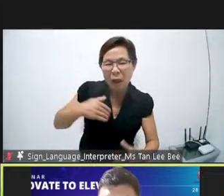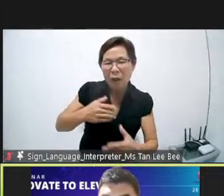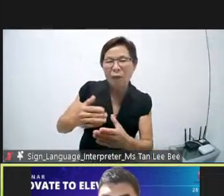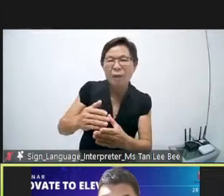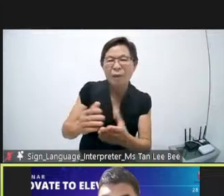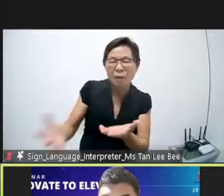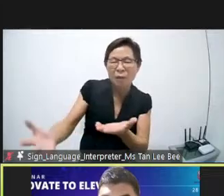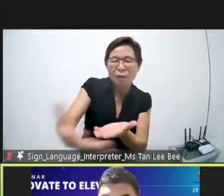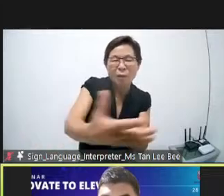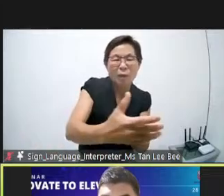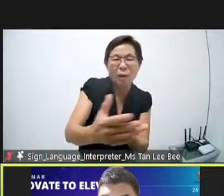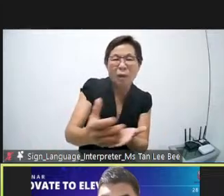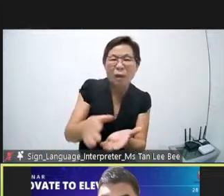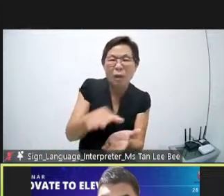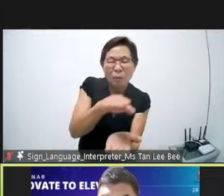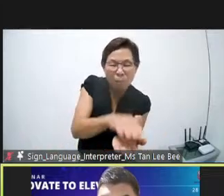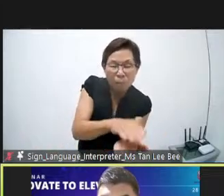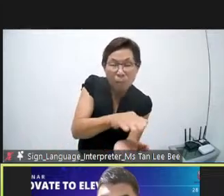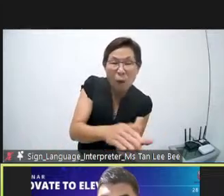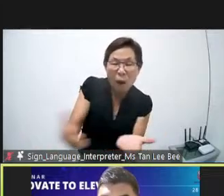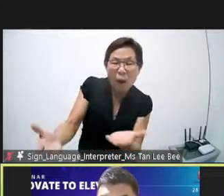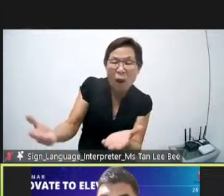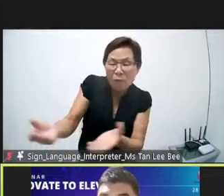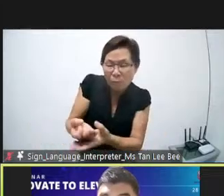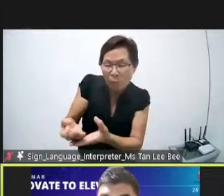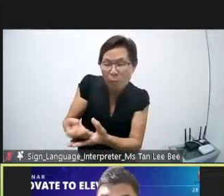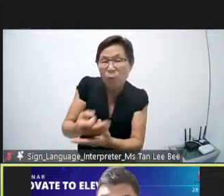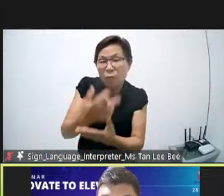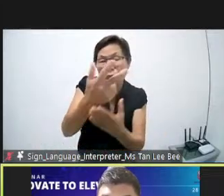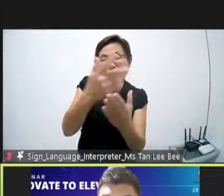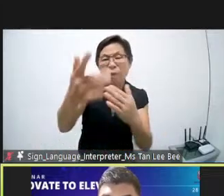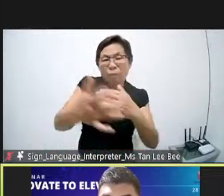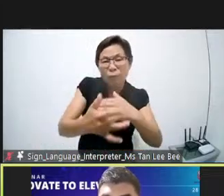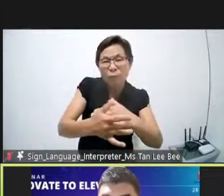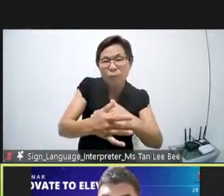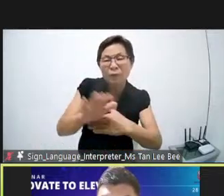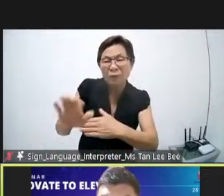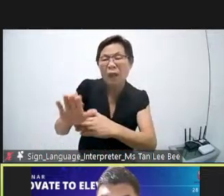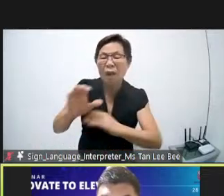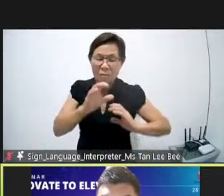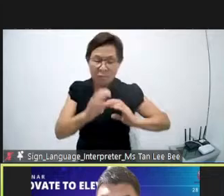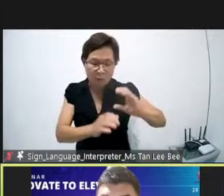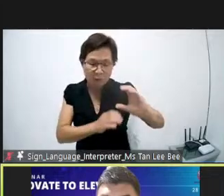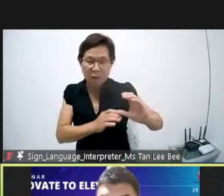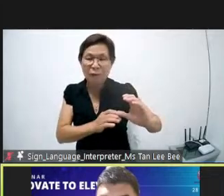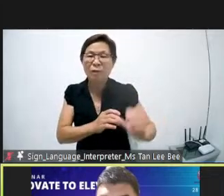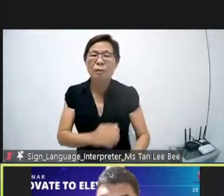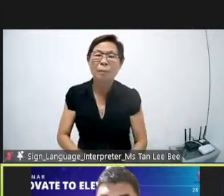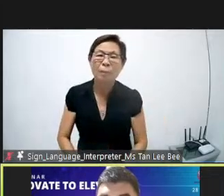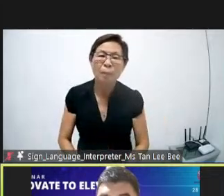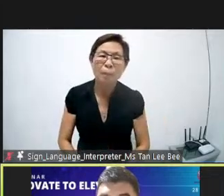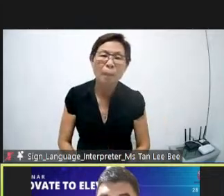a technology that would really address their characteristics. Moreover, next,